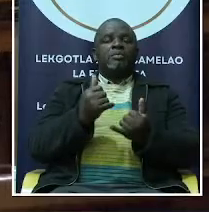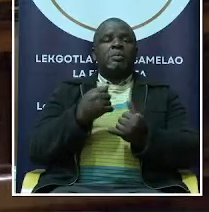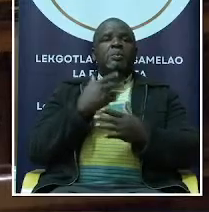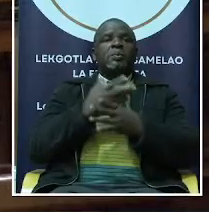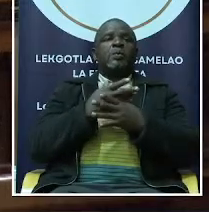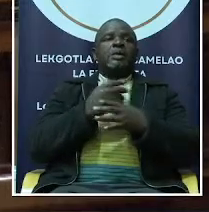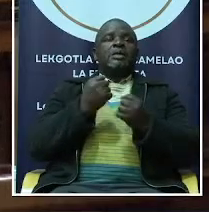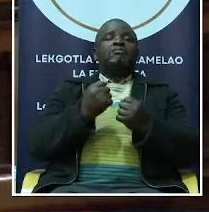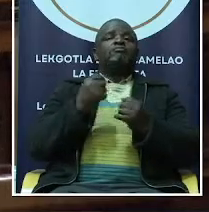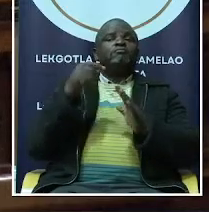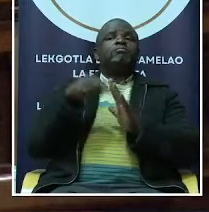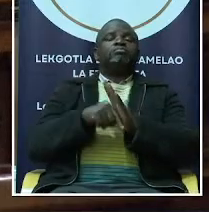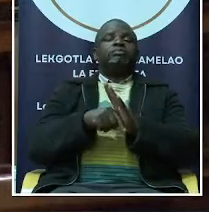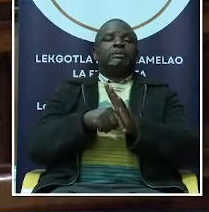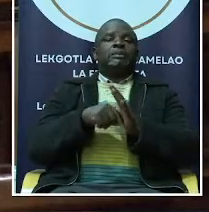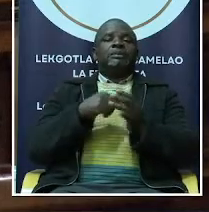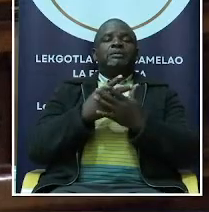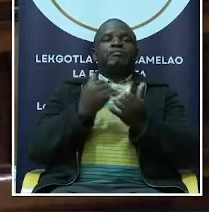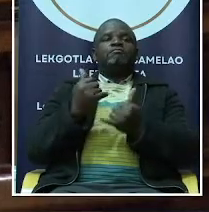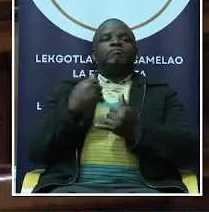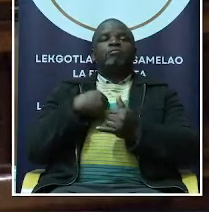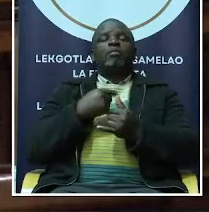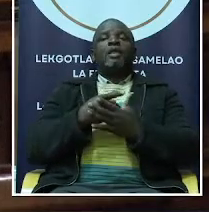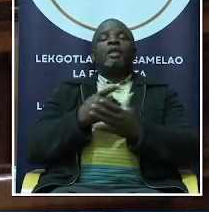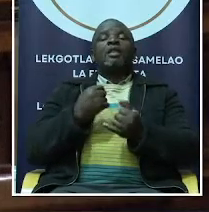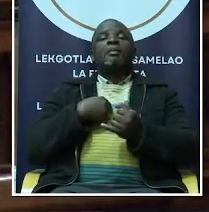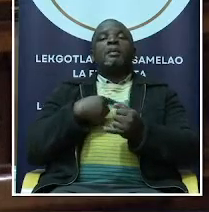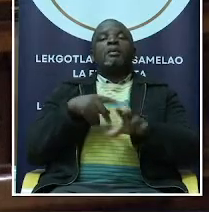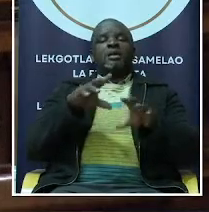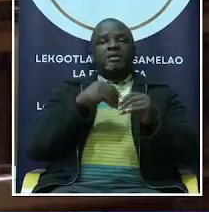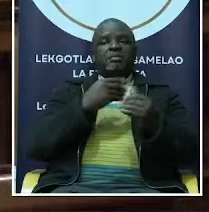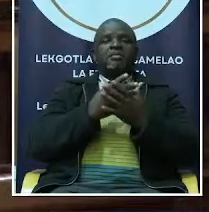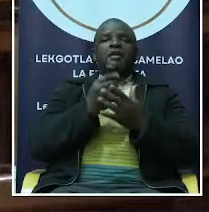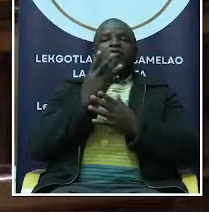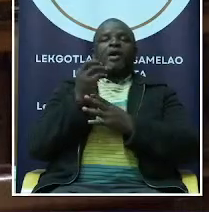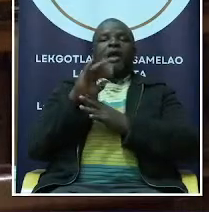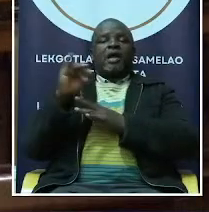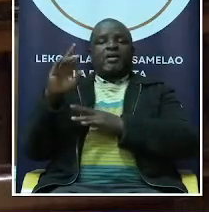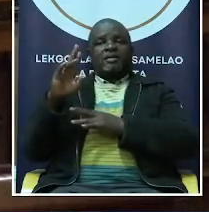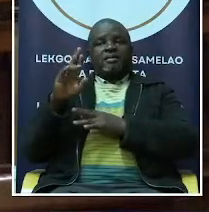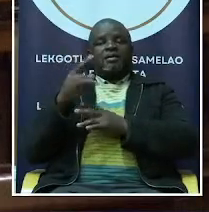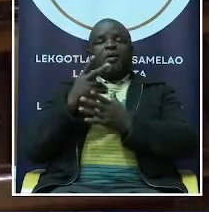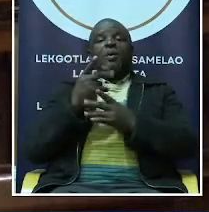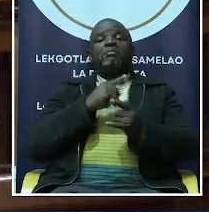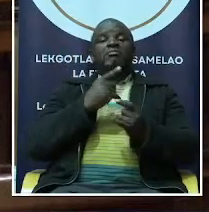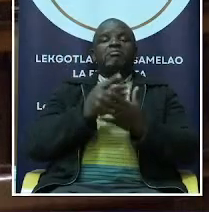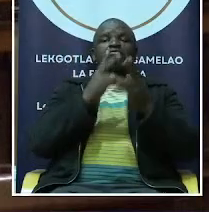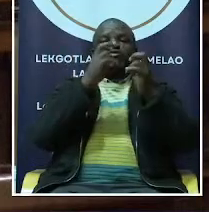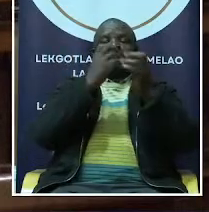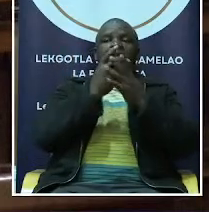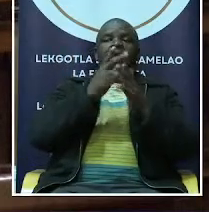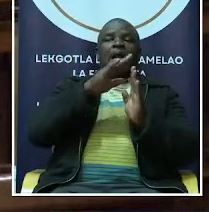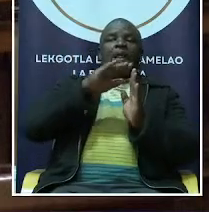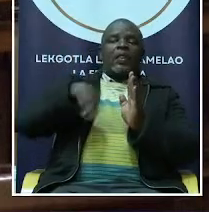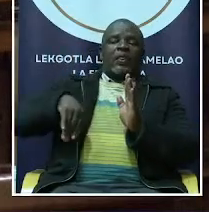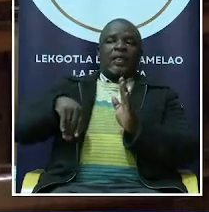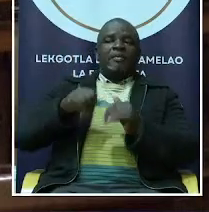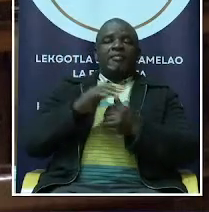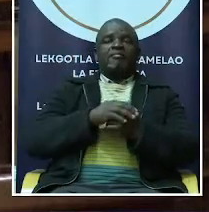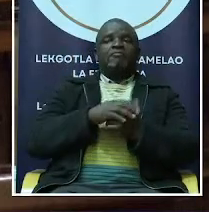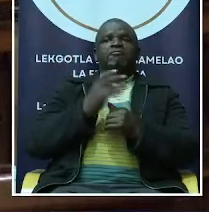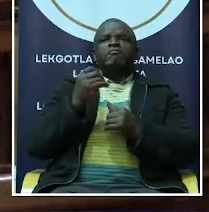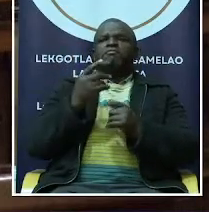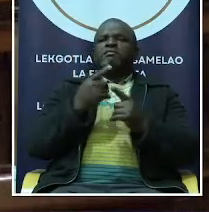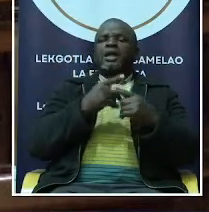be more effective and be more receptive to the 4th Industrial Revolution, because we are lagging behind in terms of things like